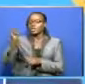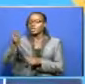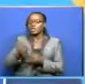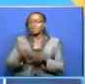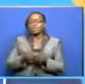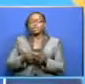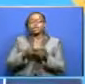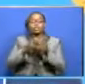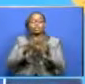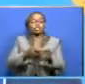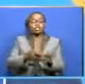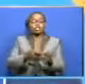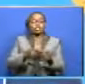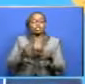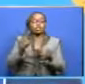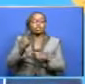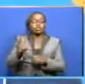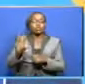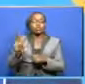$2 million to the AU